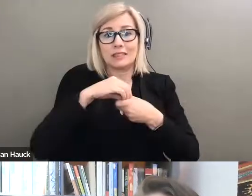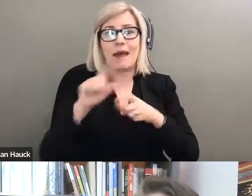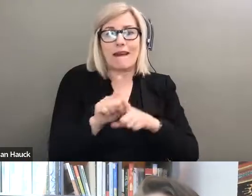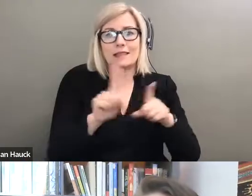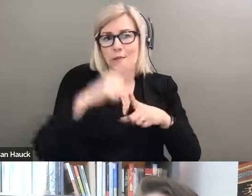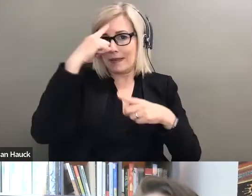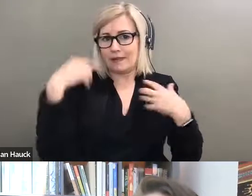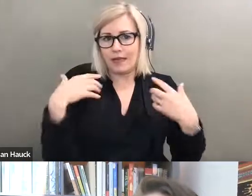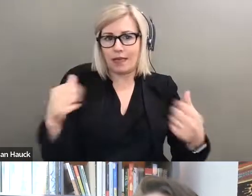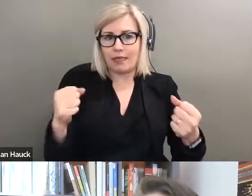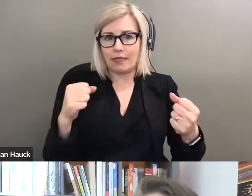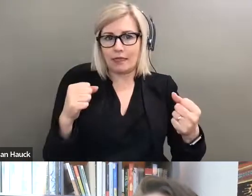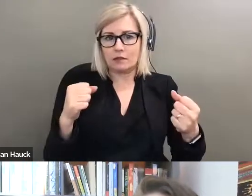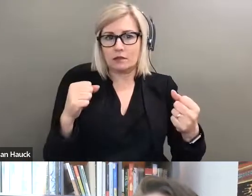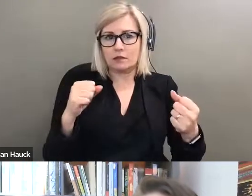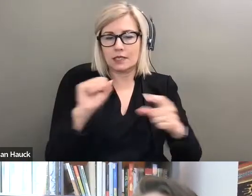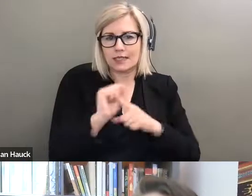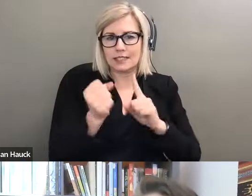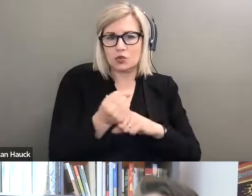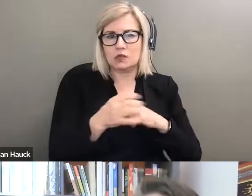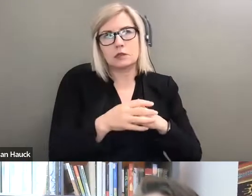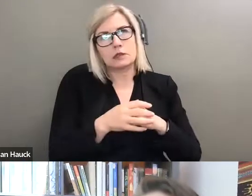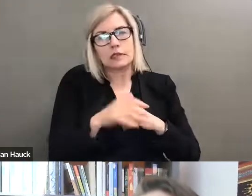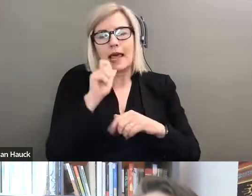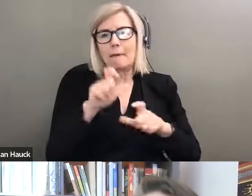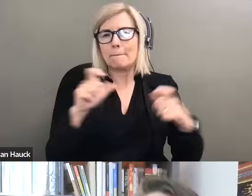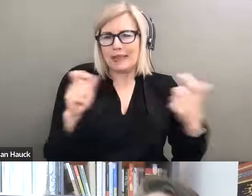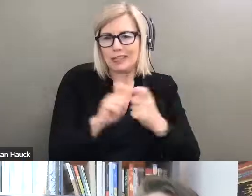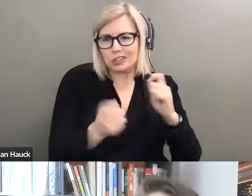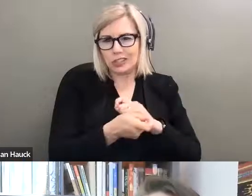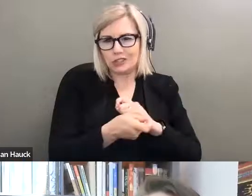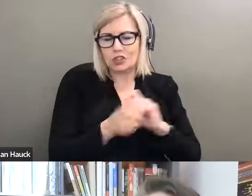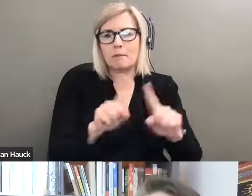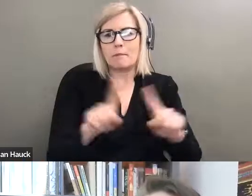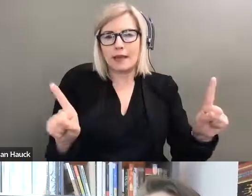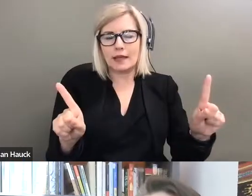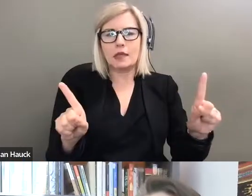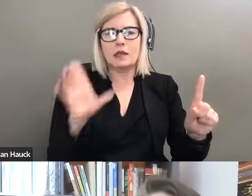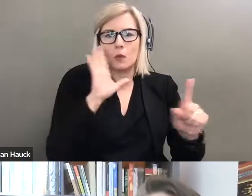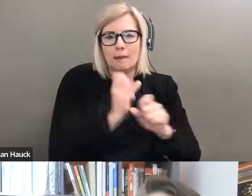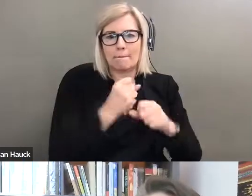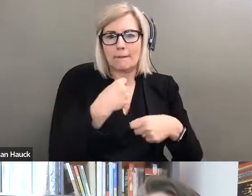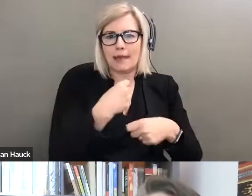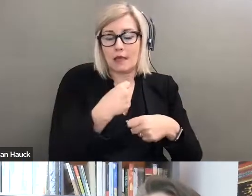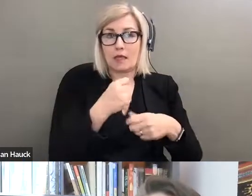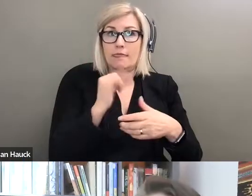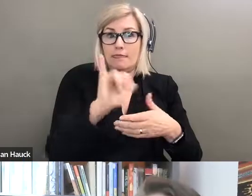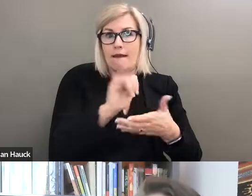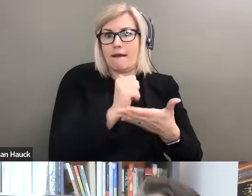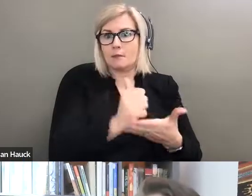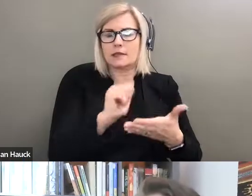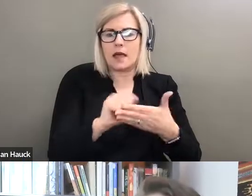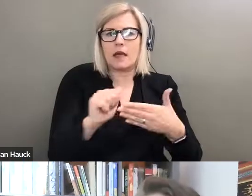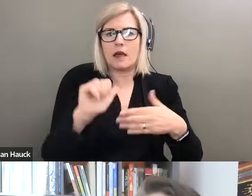which is not a huge change. However, it would make it so that